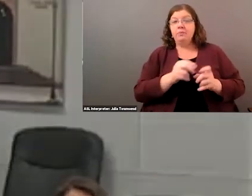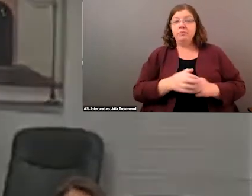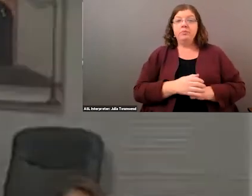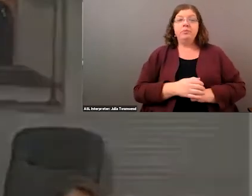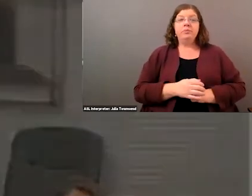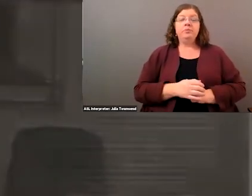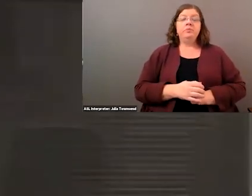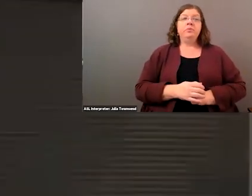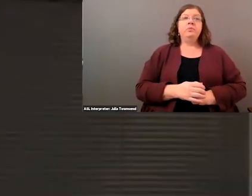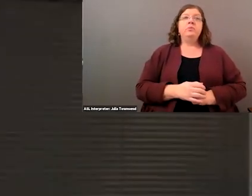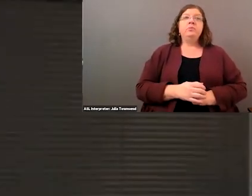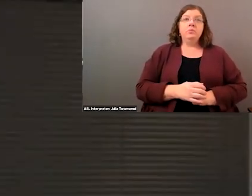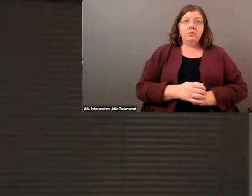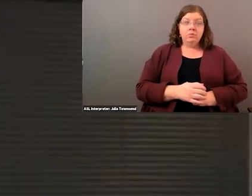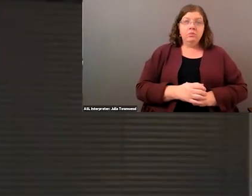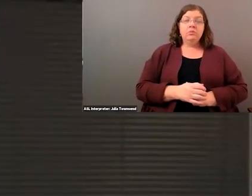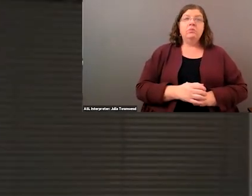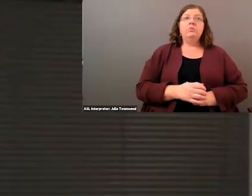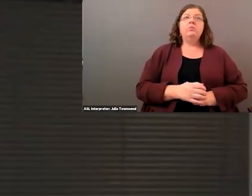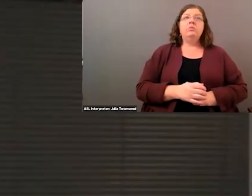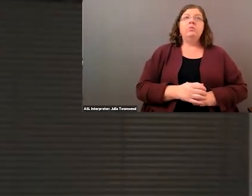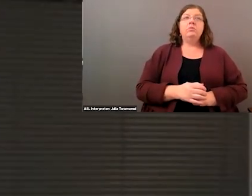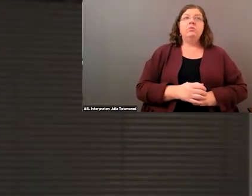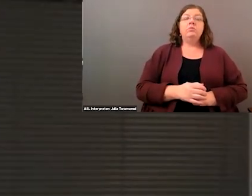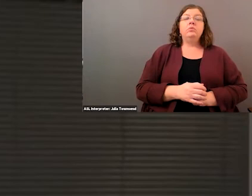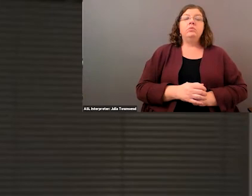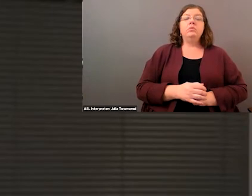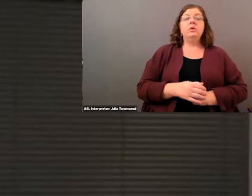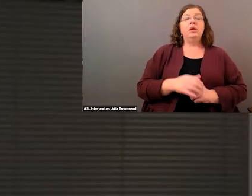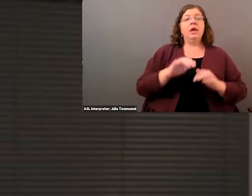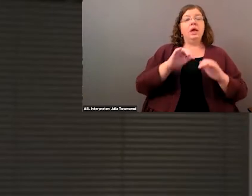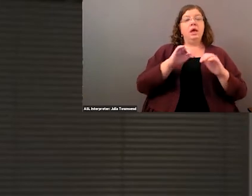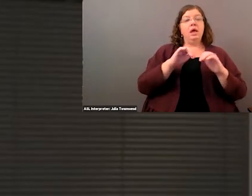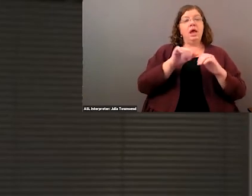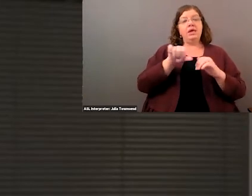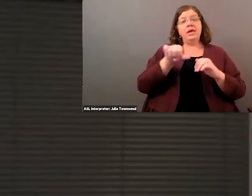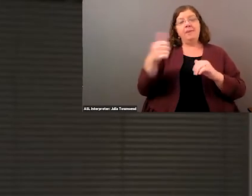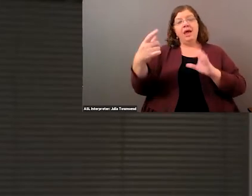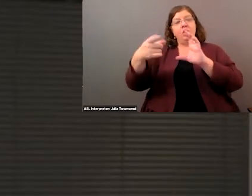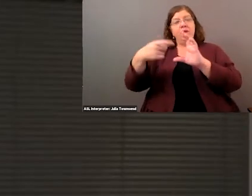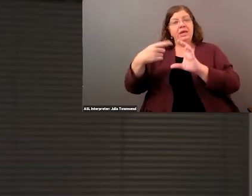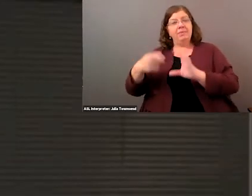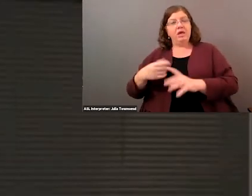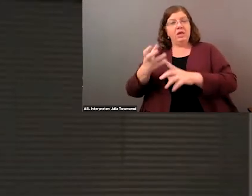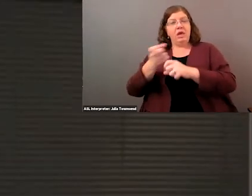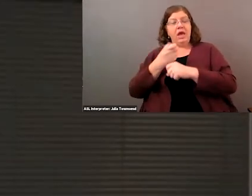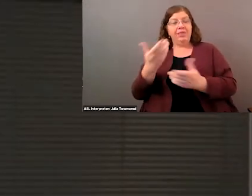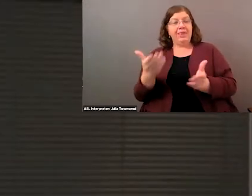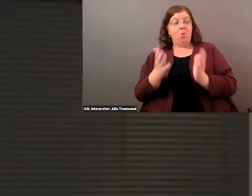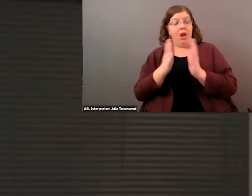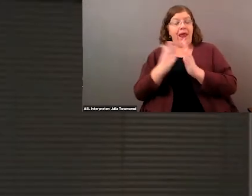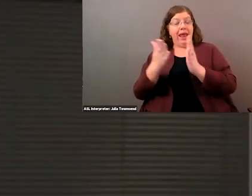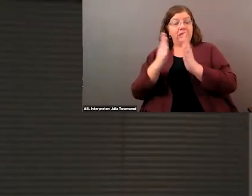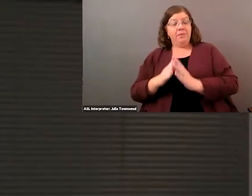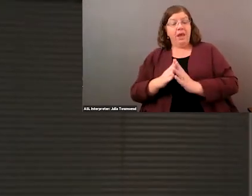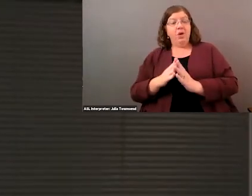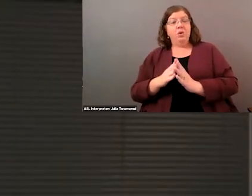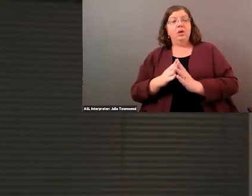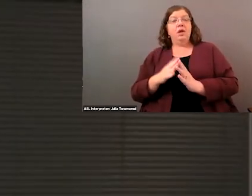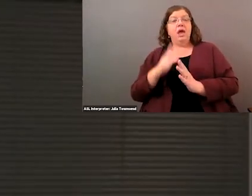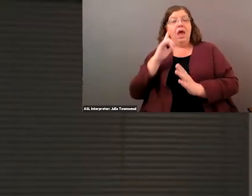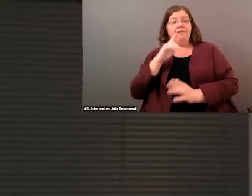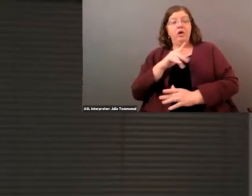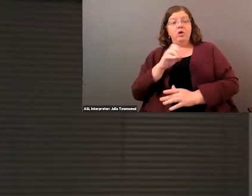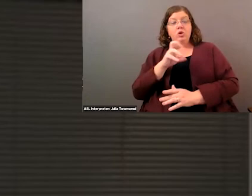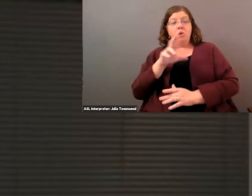we got, they were asking about having a TOSA for newcomers. Is that something that's in